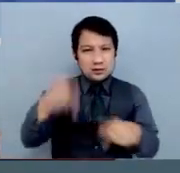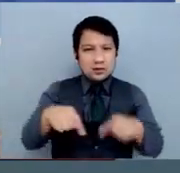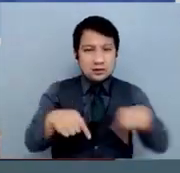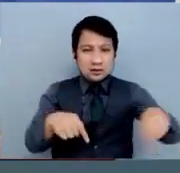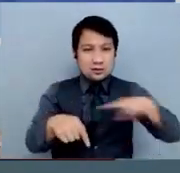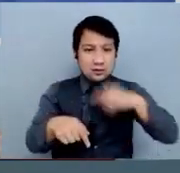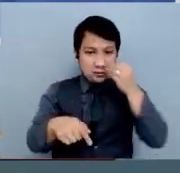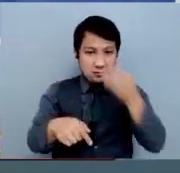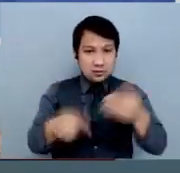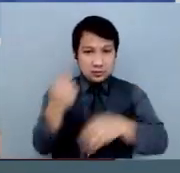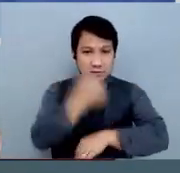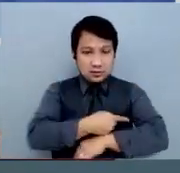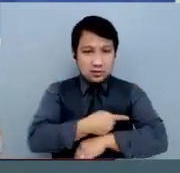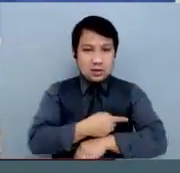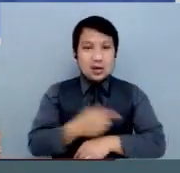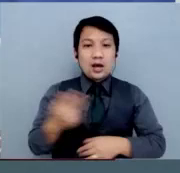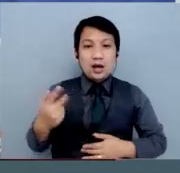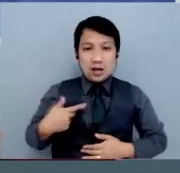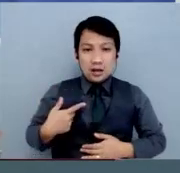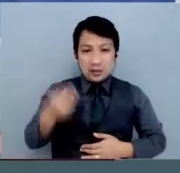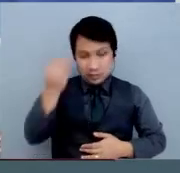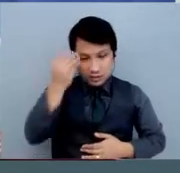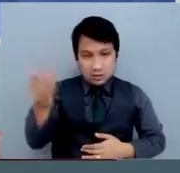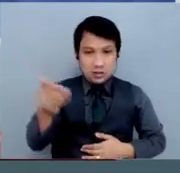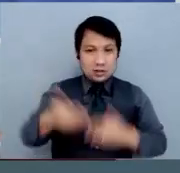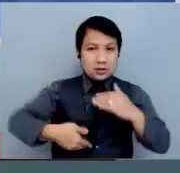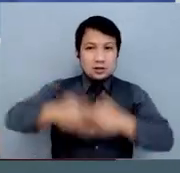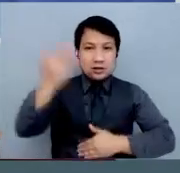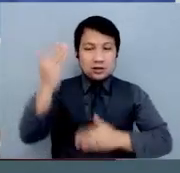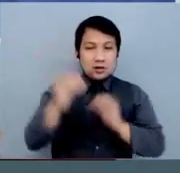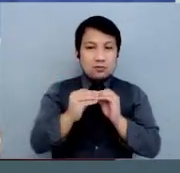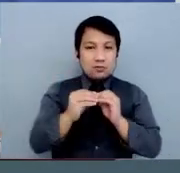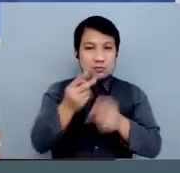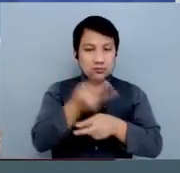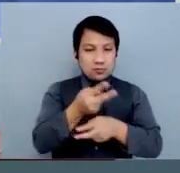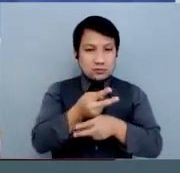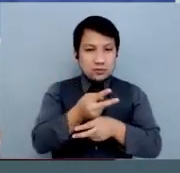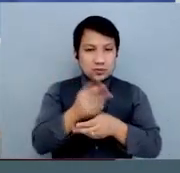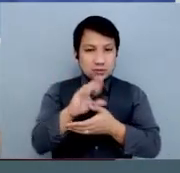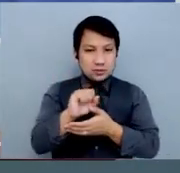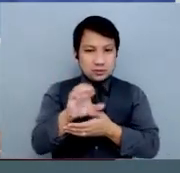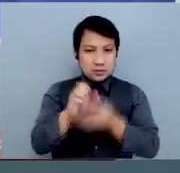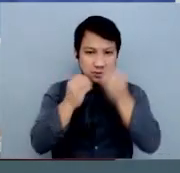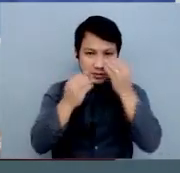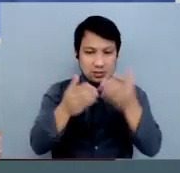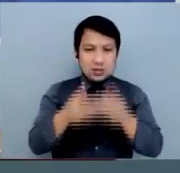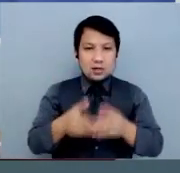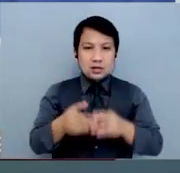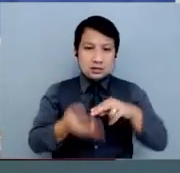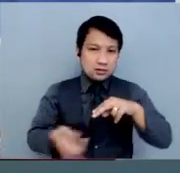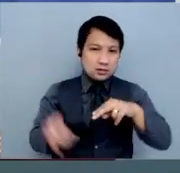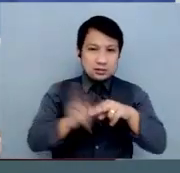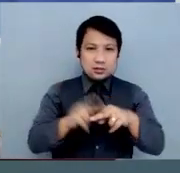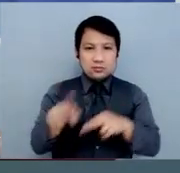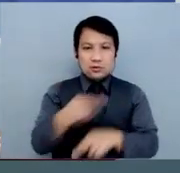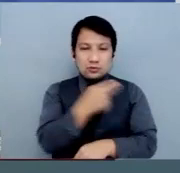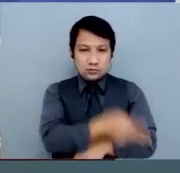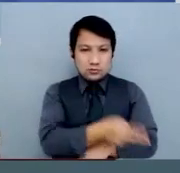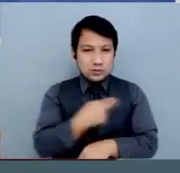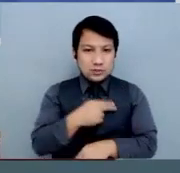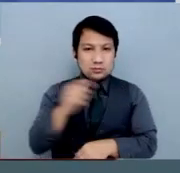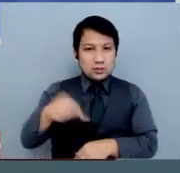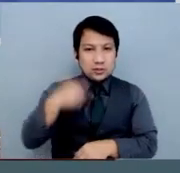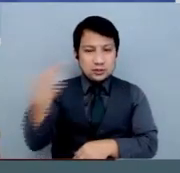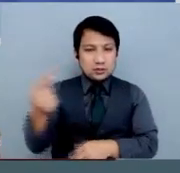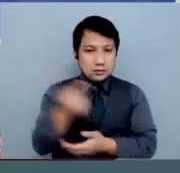few days, there will also be higher number of more severe cases na talagang may madadala sa mga hospital in the next